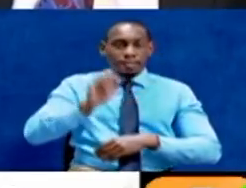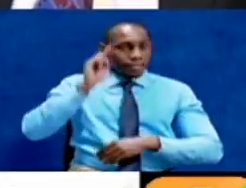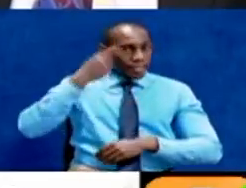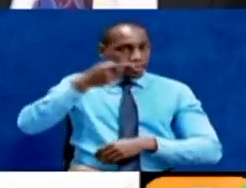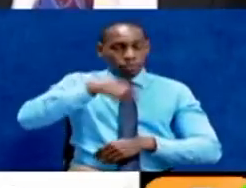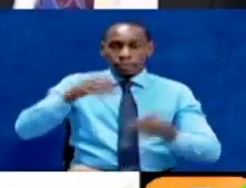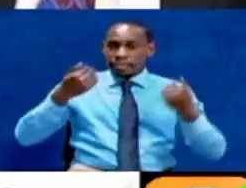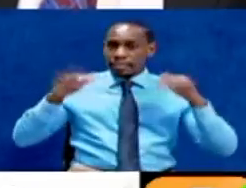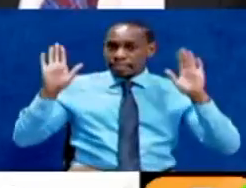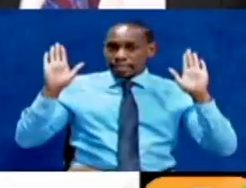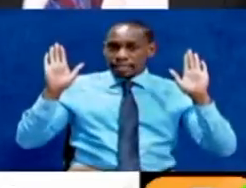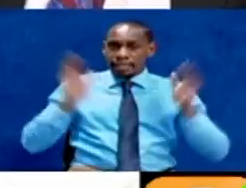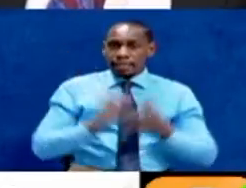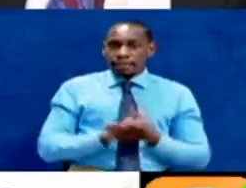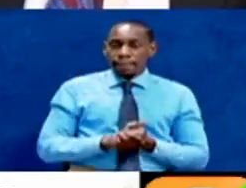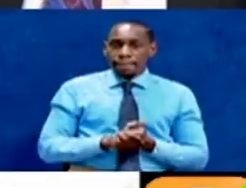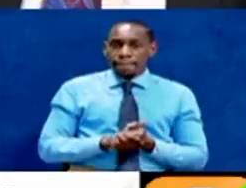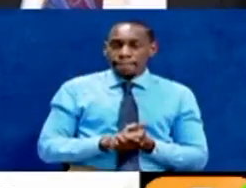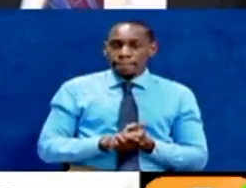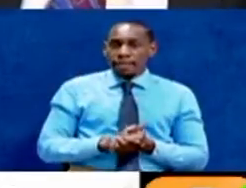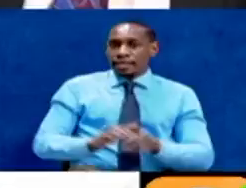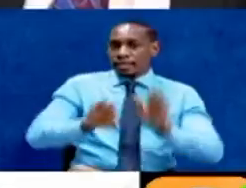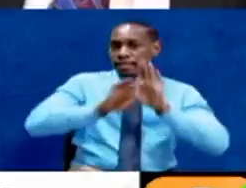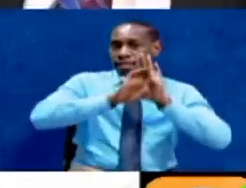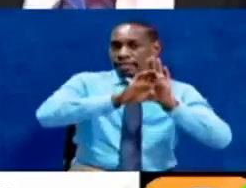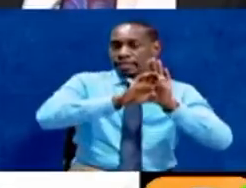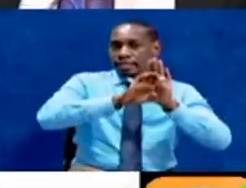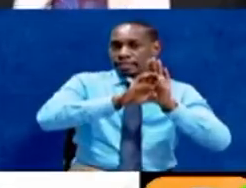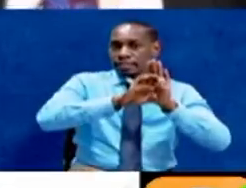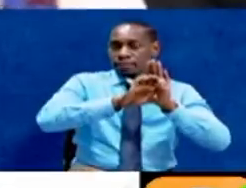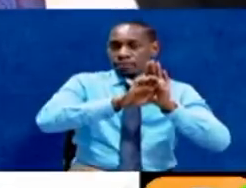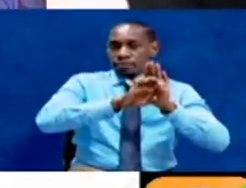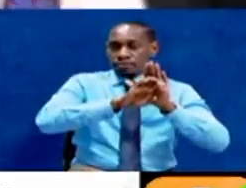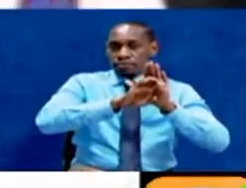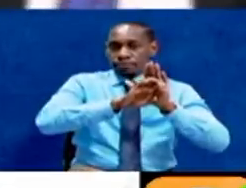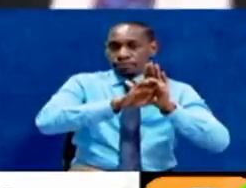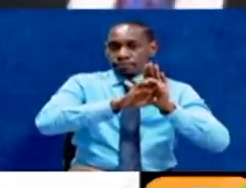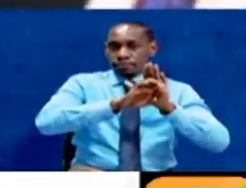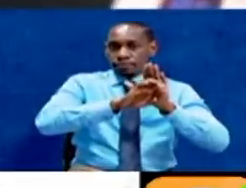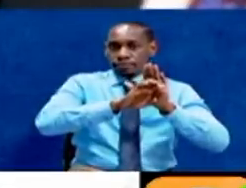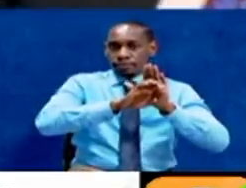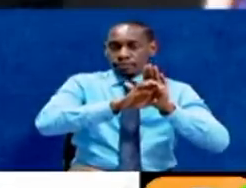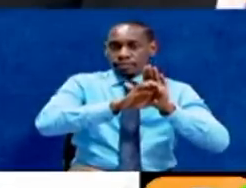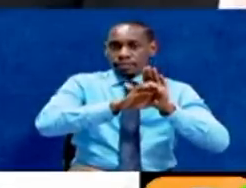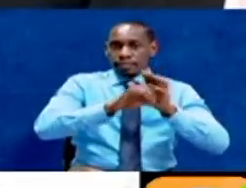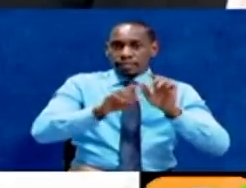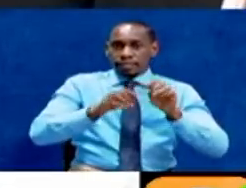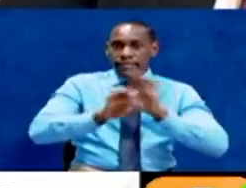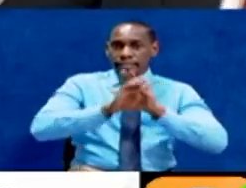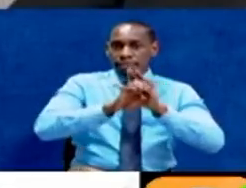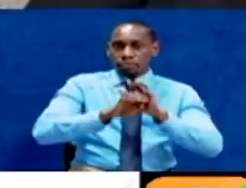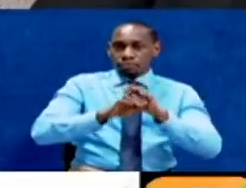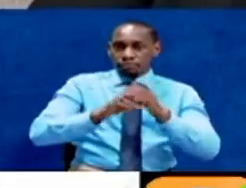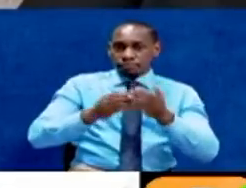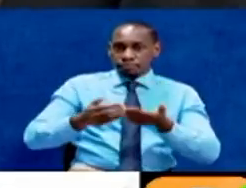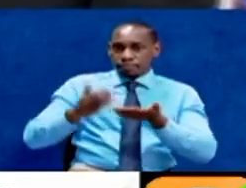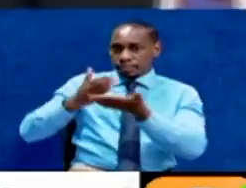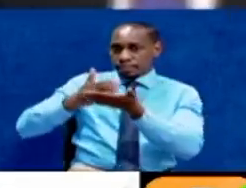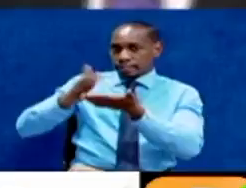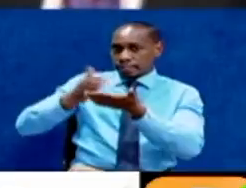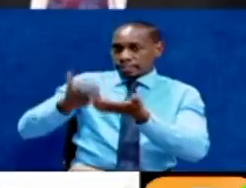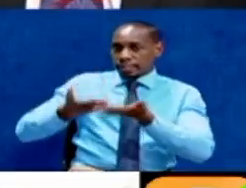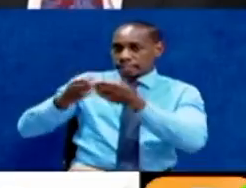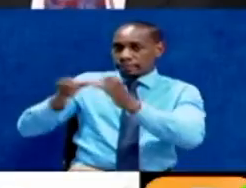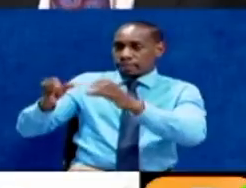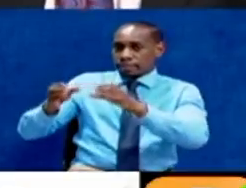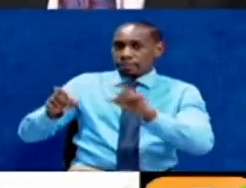and go. Who is he talking to? Going anywhere. For example, I cannot. Who is them? Personally, you know, it's like giving shares to a company to your